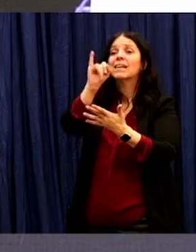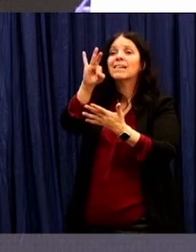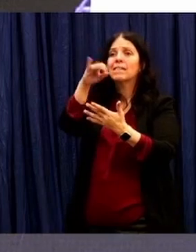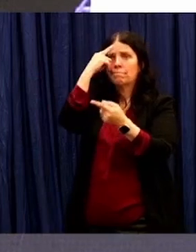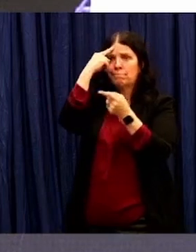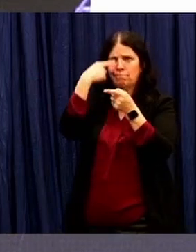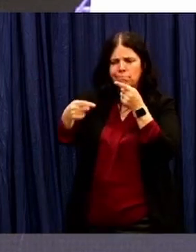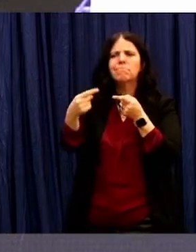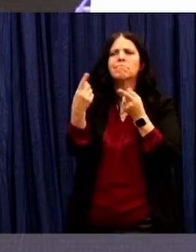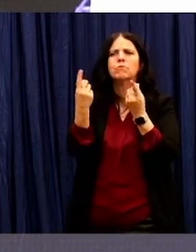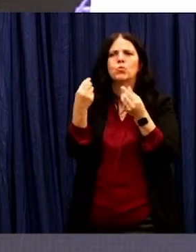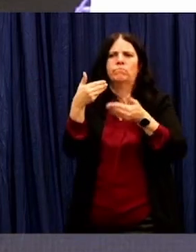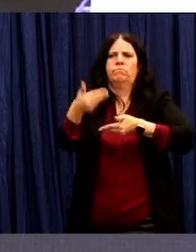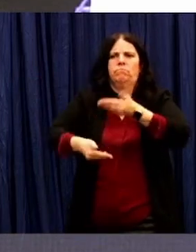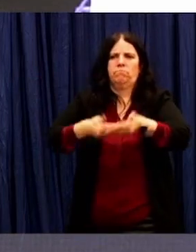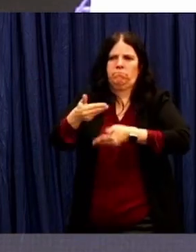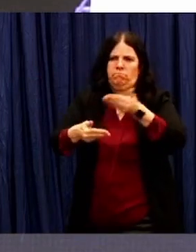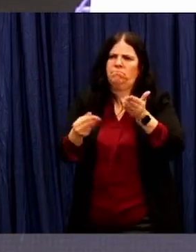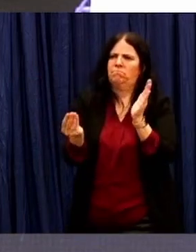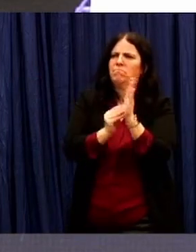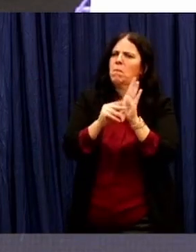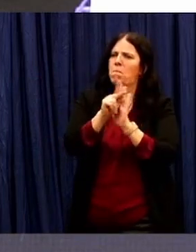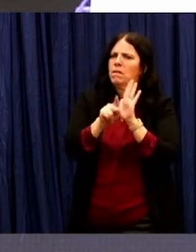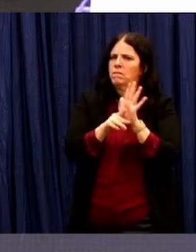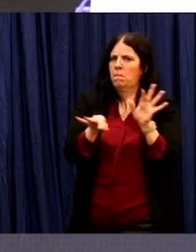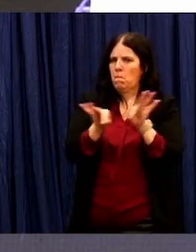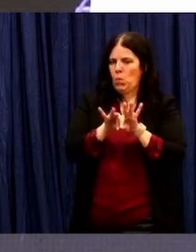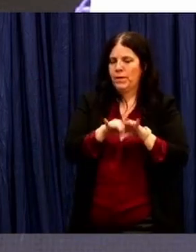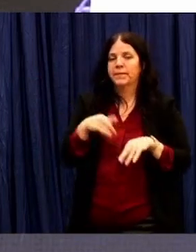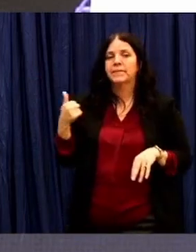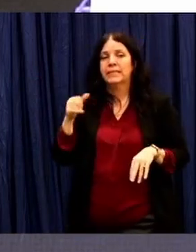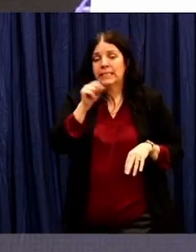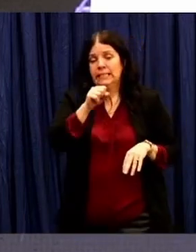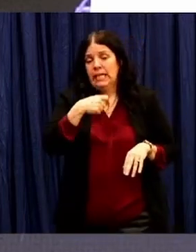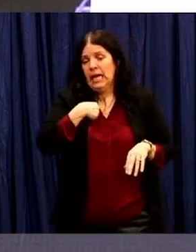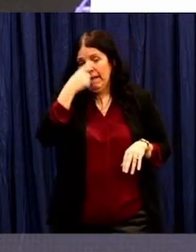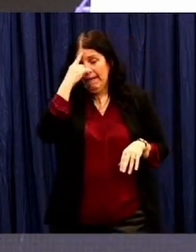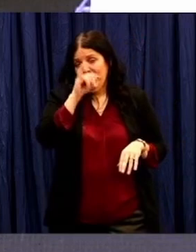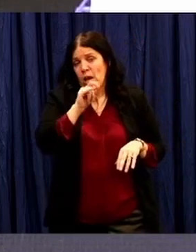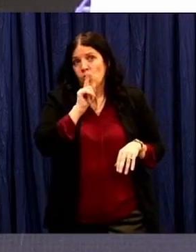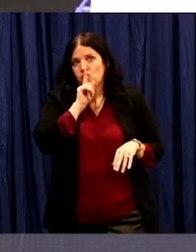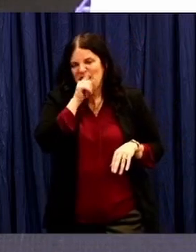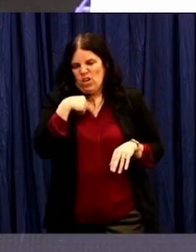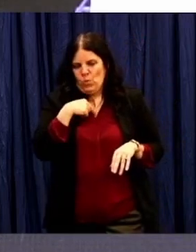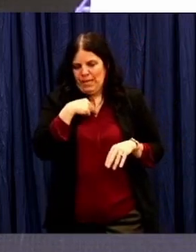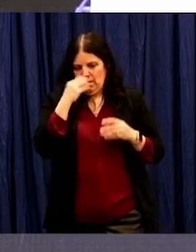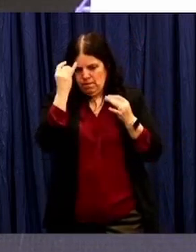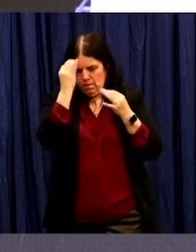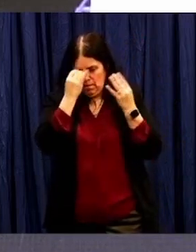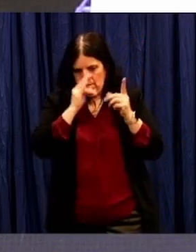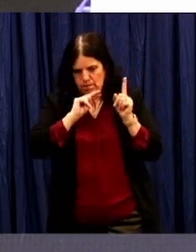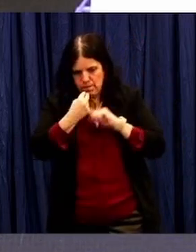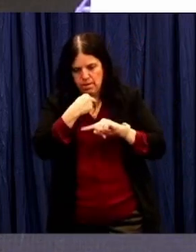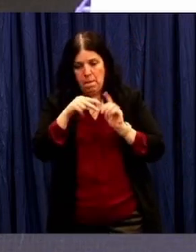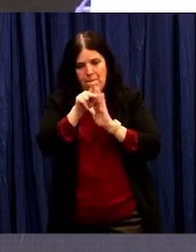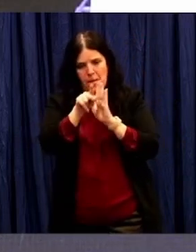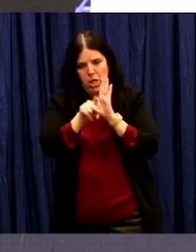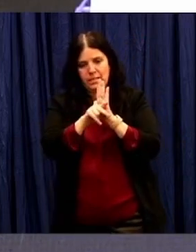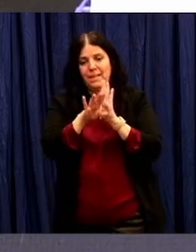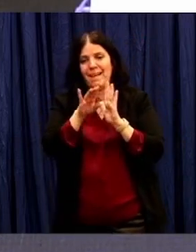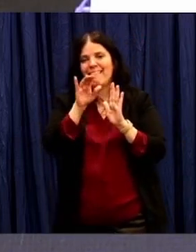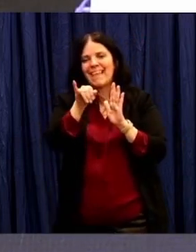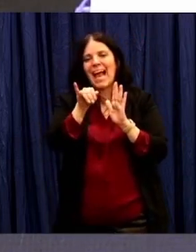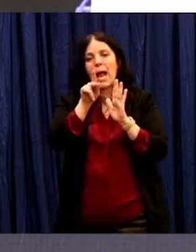a pretty weaved through policy discussion when it comes to policies around that